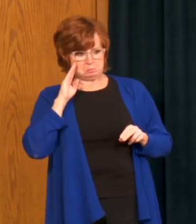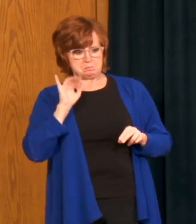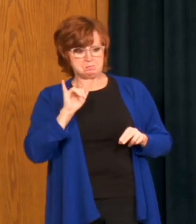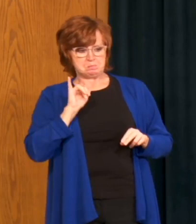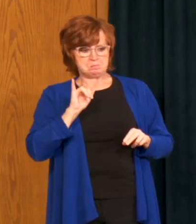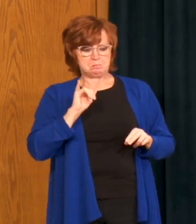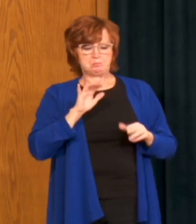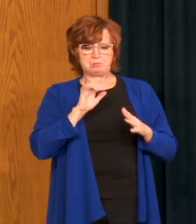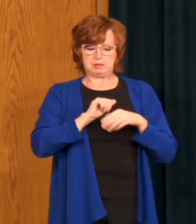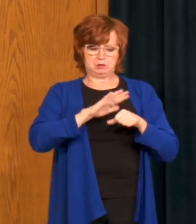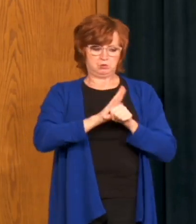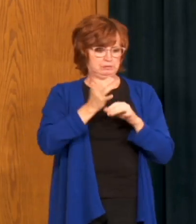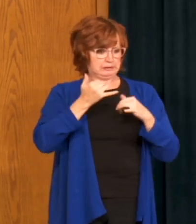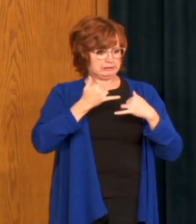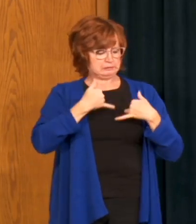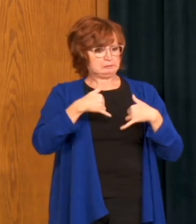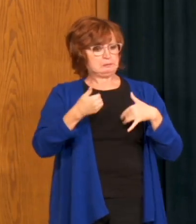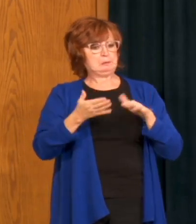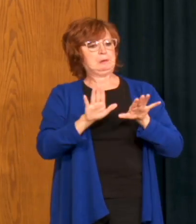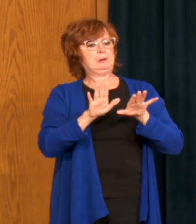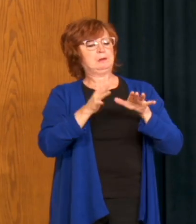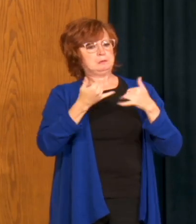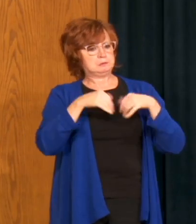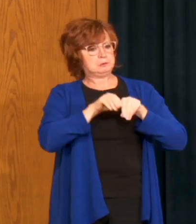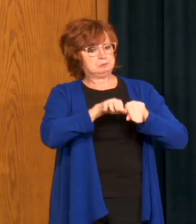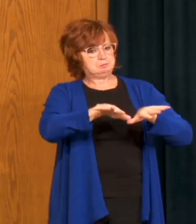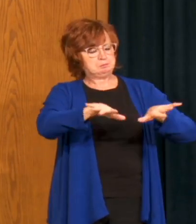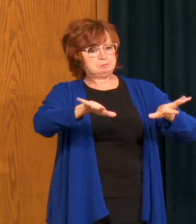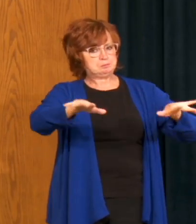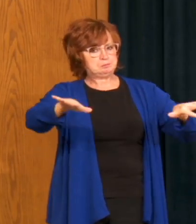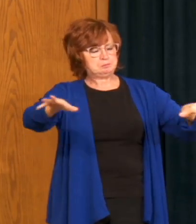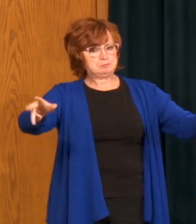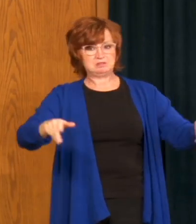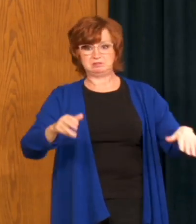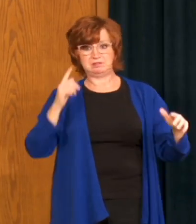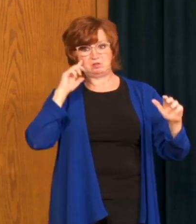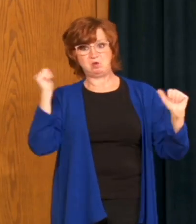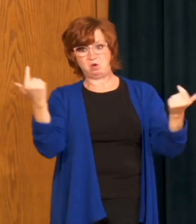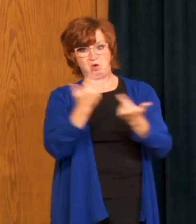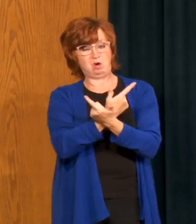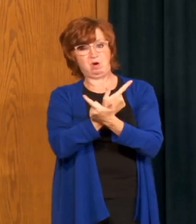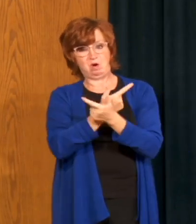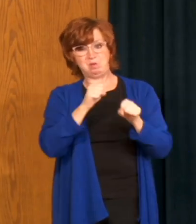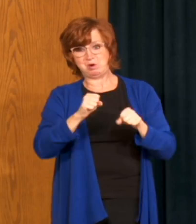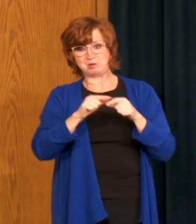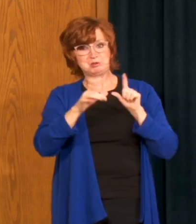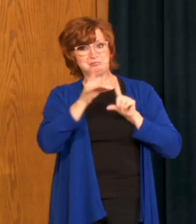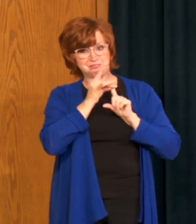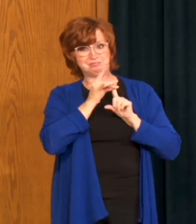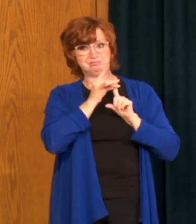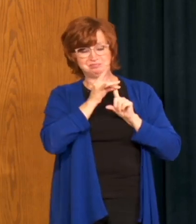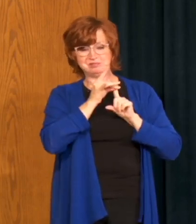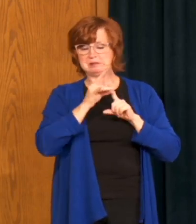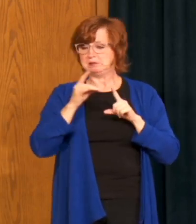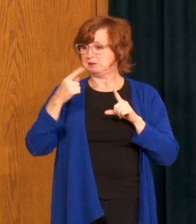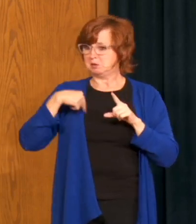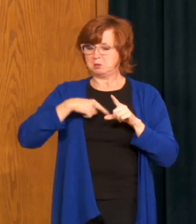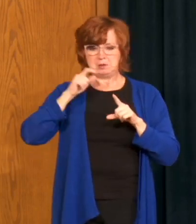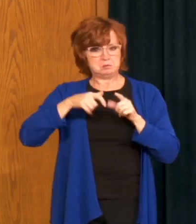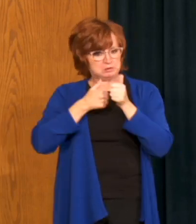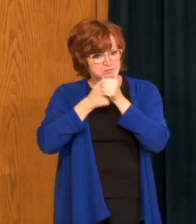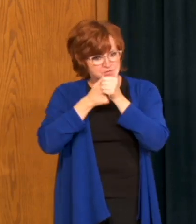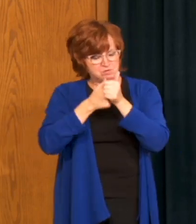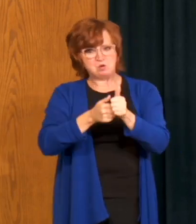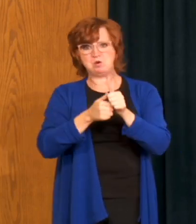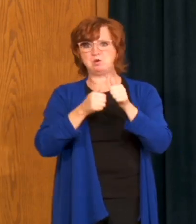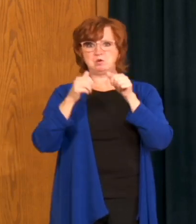very contagious disease for all of us. And we all have to keep practicing all of the good habits that have helped